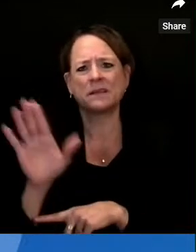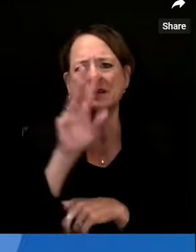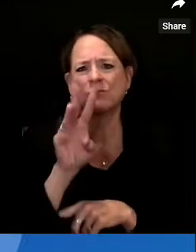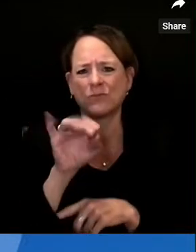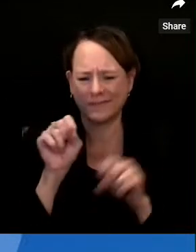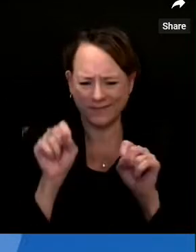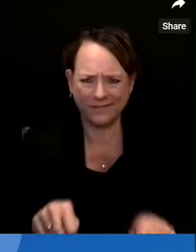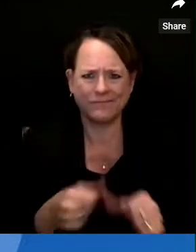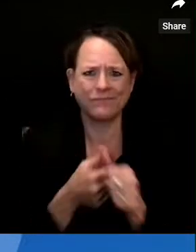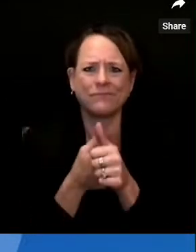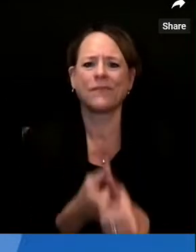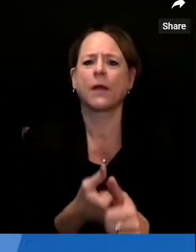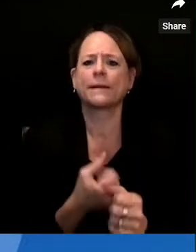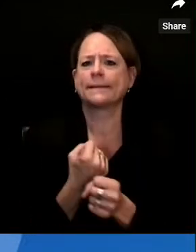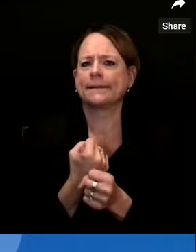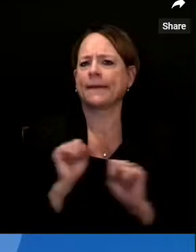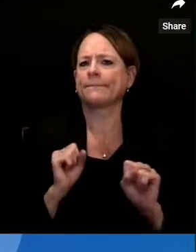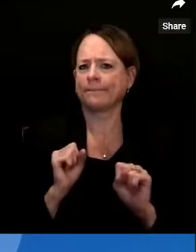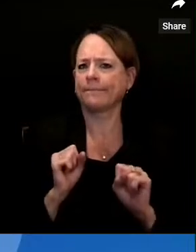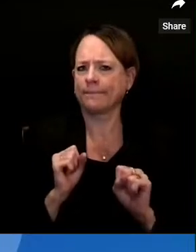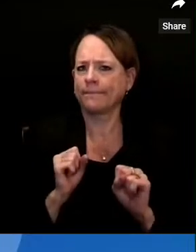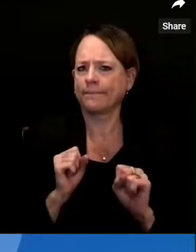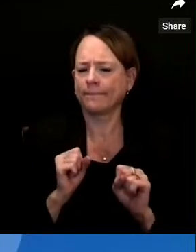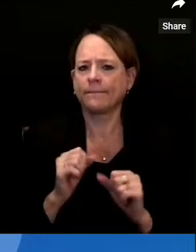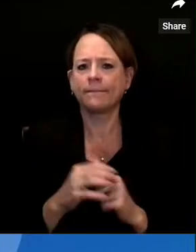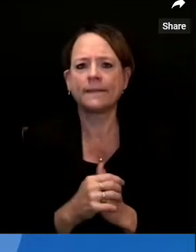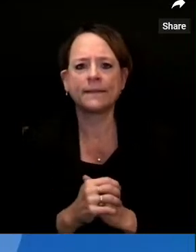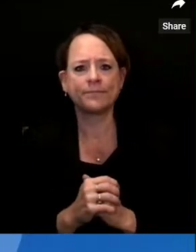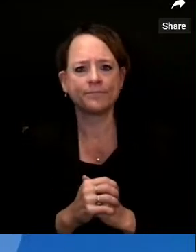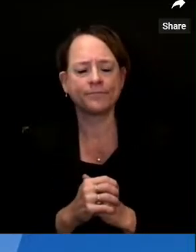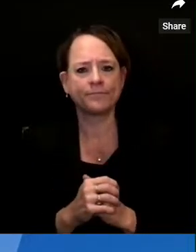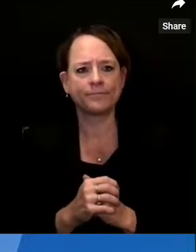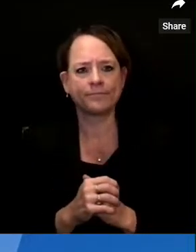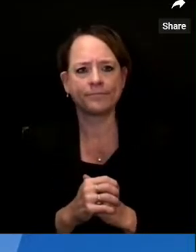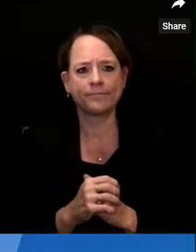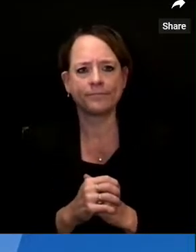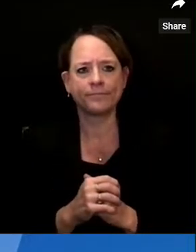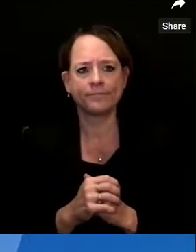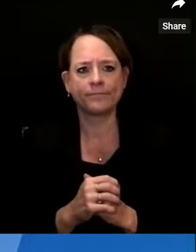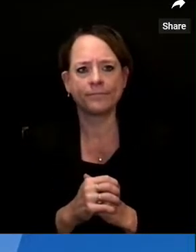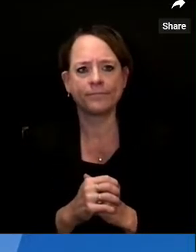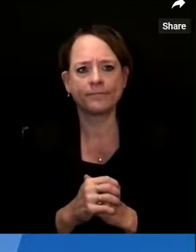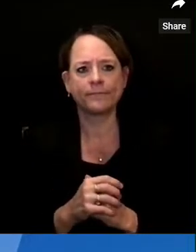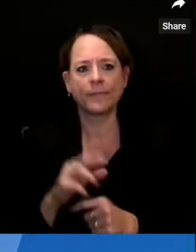Thank you. Now to Denise Lockwood from Racine County Eye. Denise?